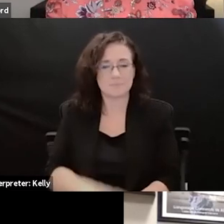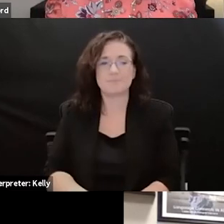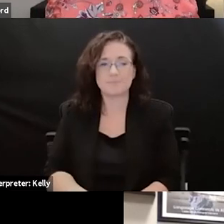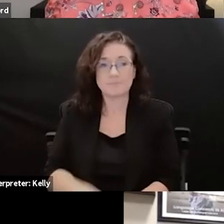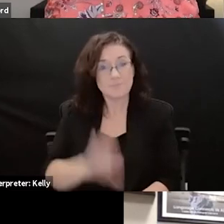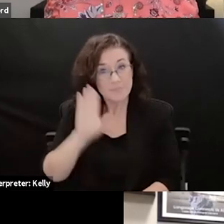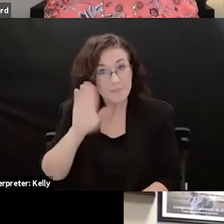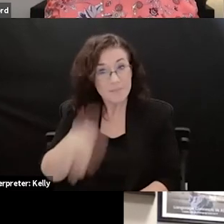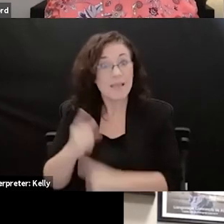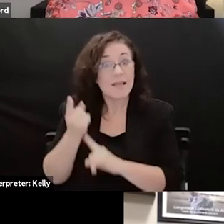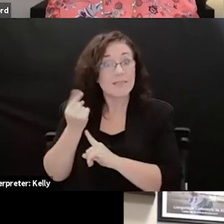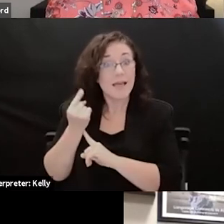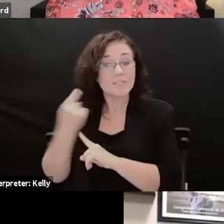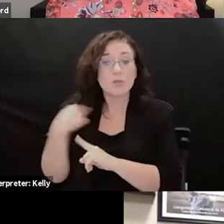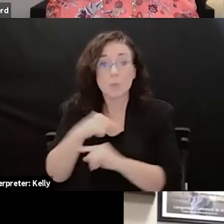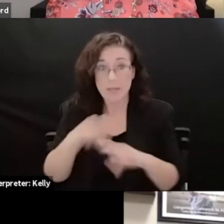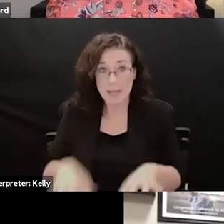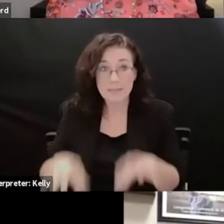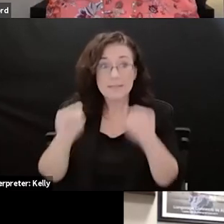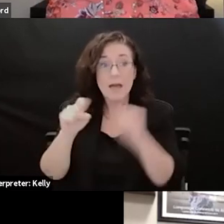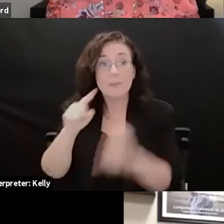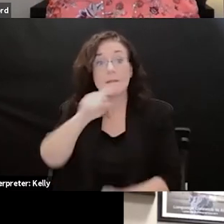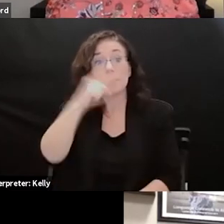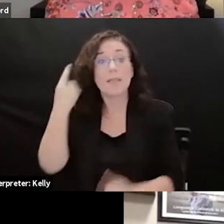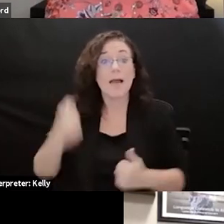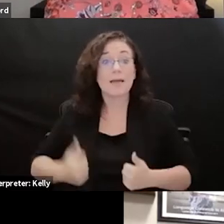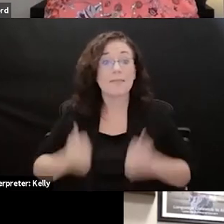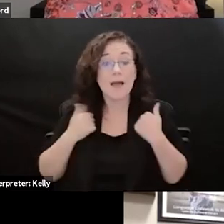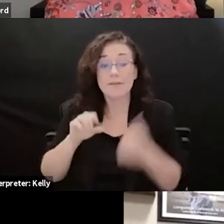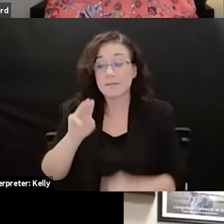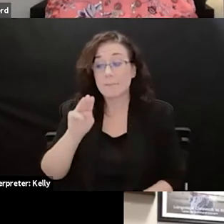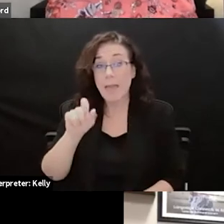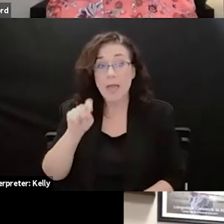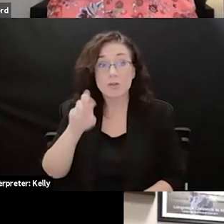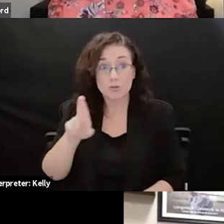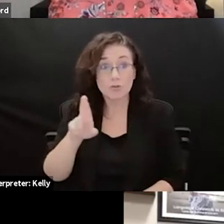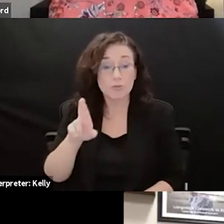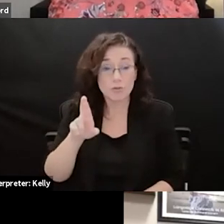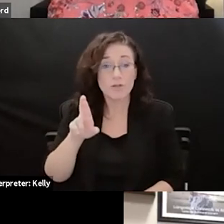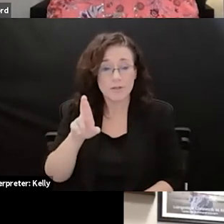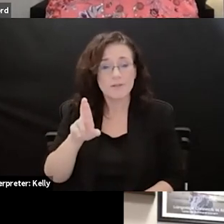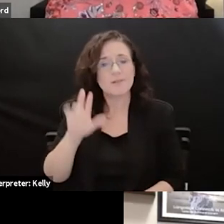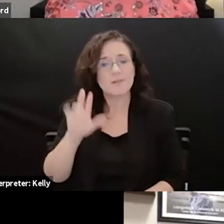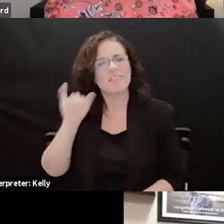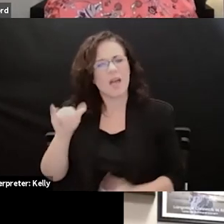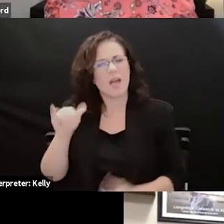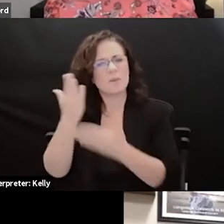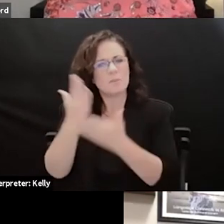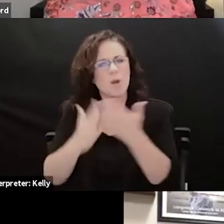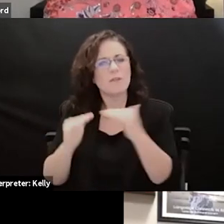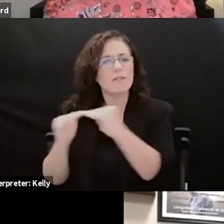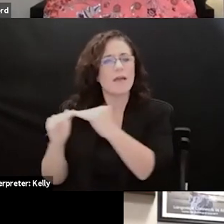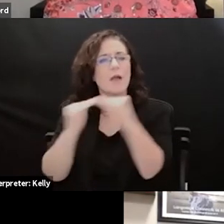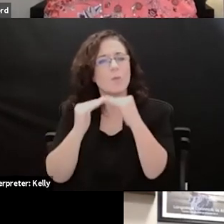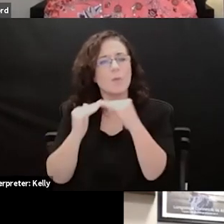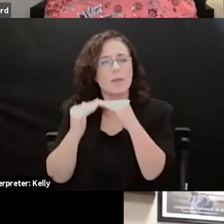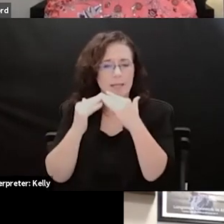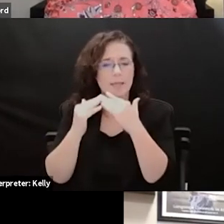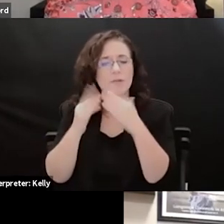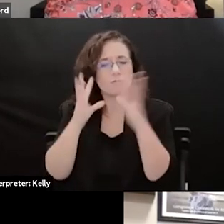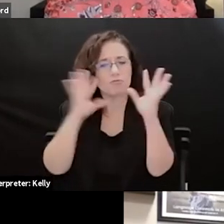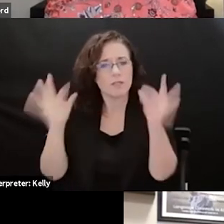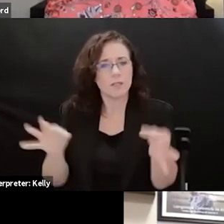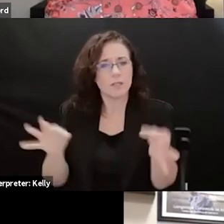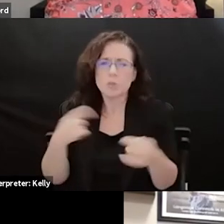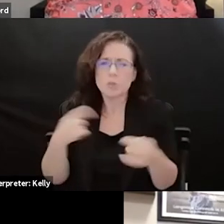we adopted black uh black lives matter that continues to be as that was part of the equity resolution and we'll continue to to honor that